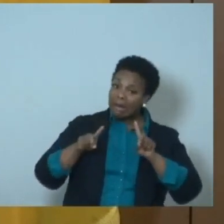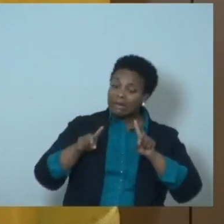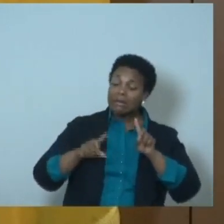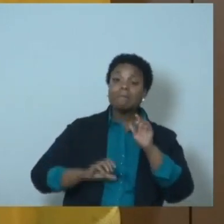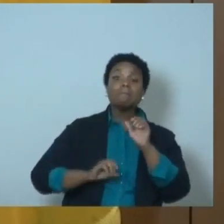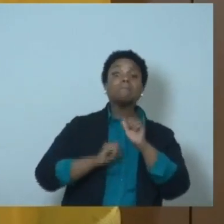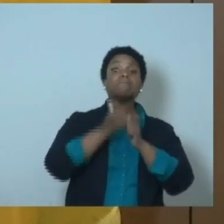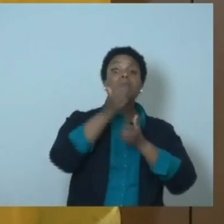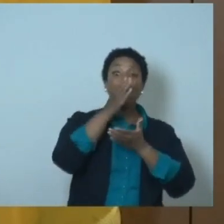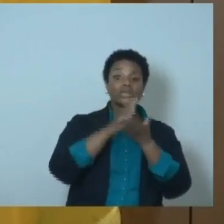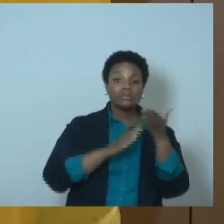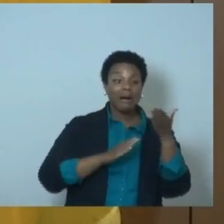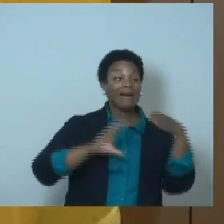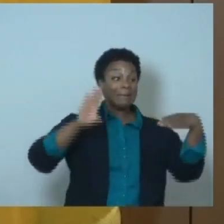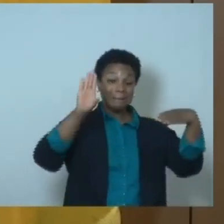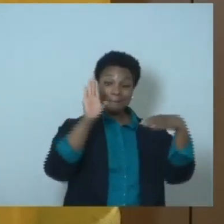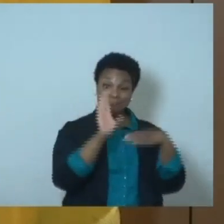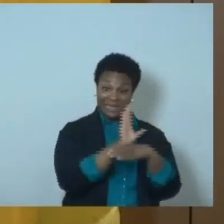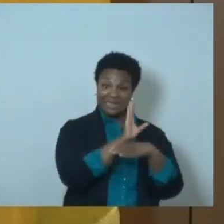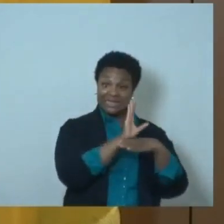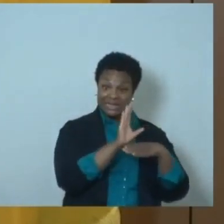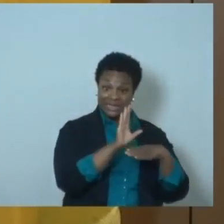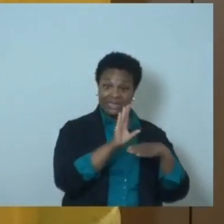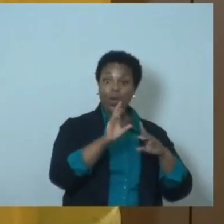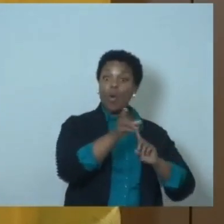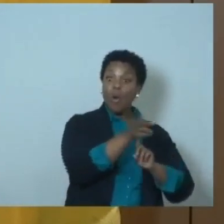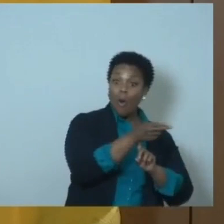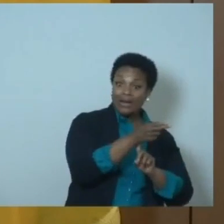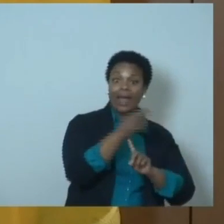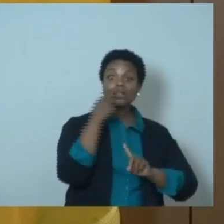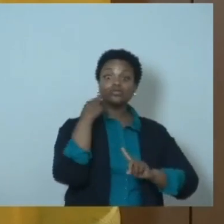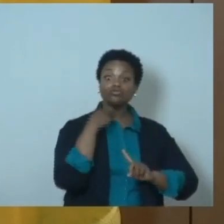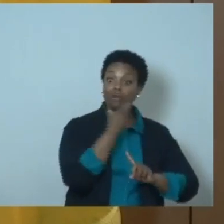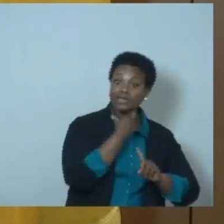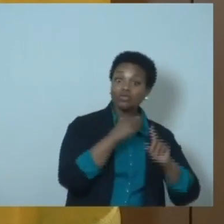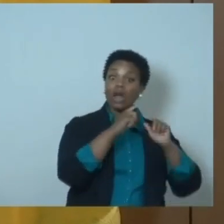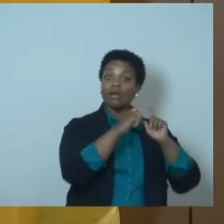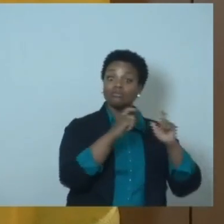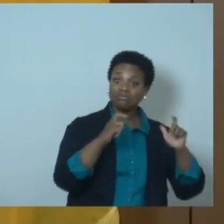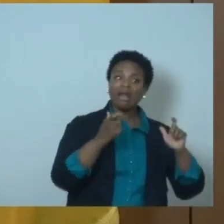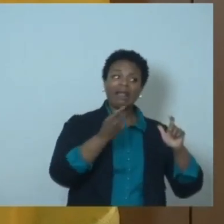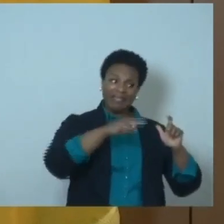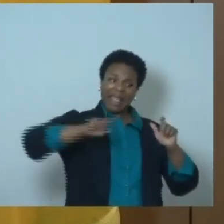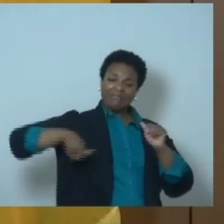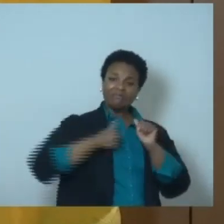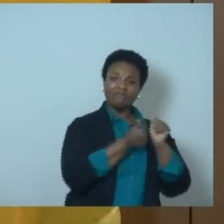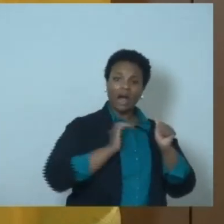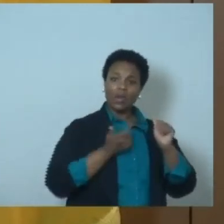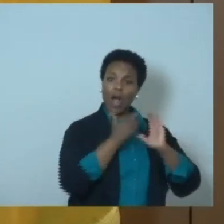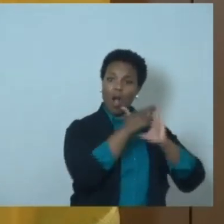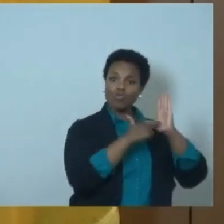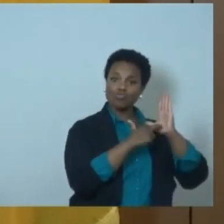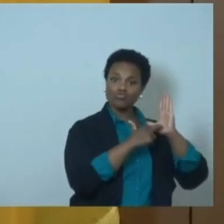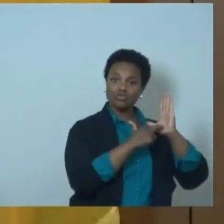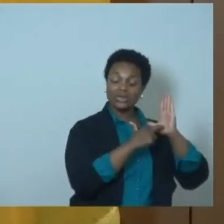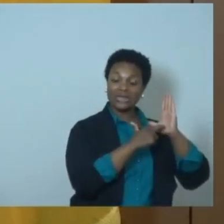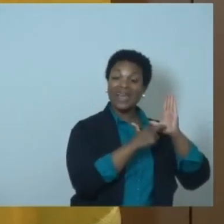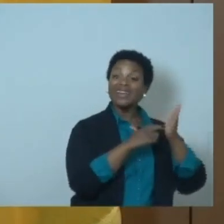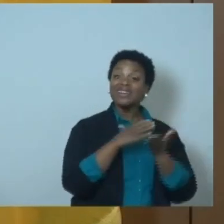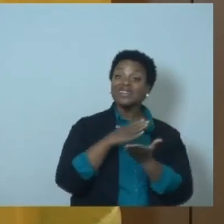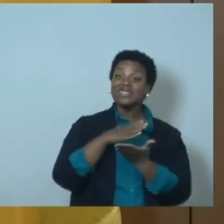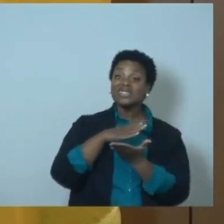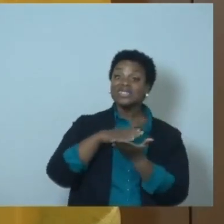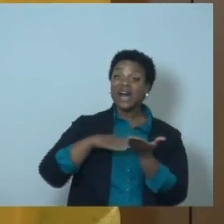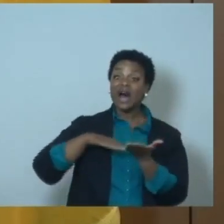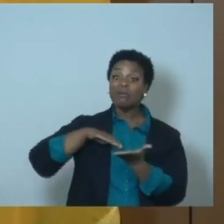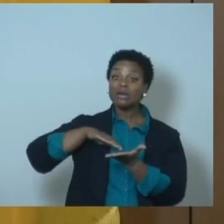tourism have really held to that. Are there areas where we know that there have been some issues? Absolutely. Private planes